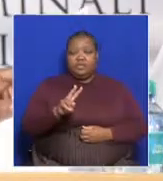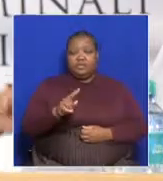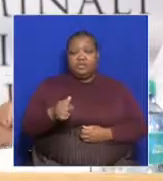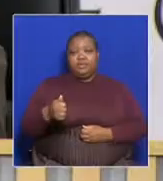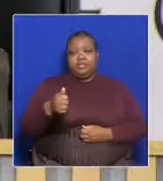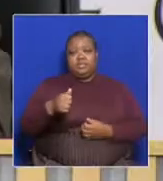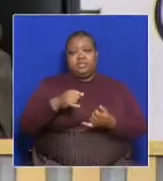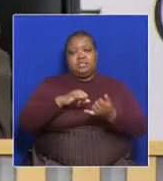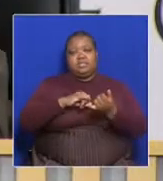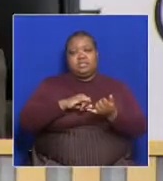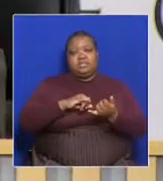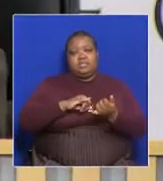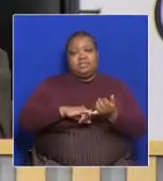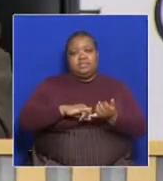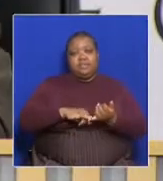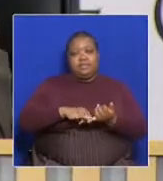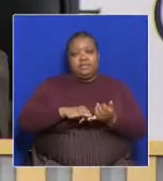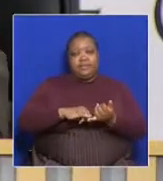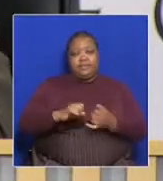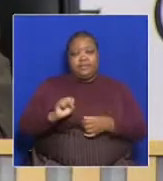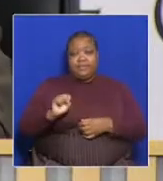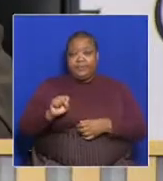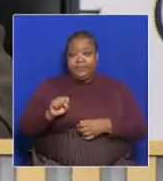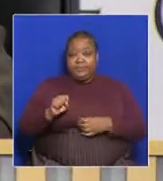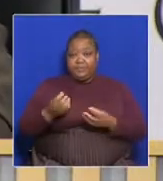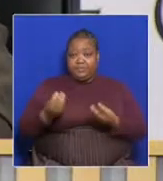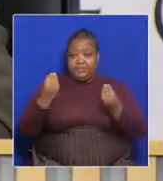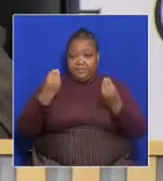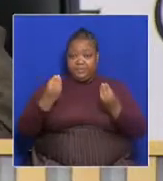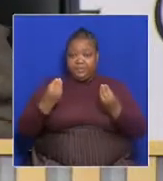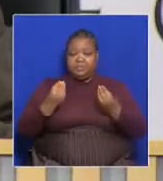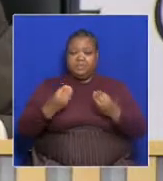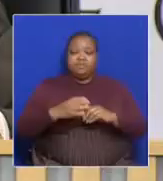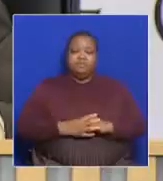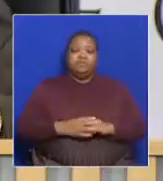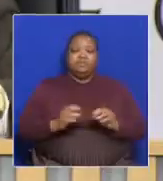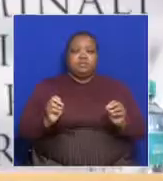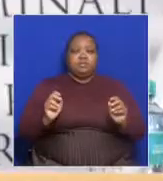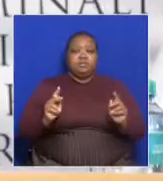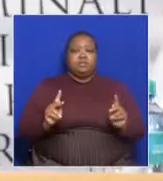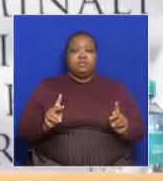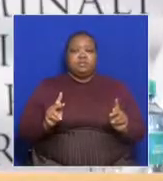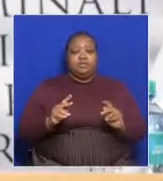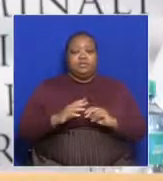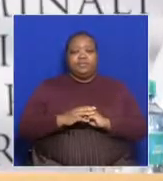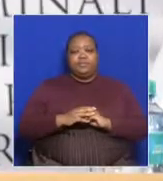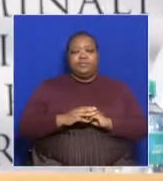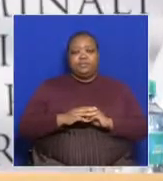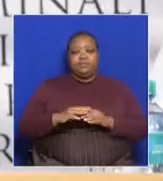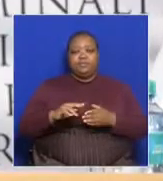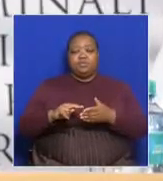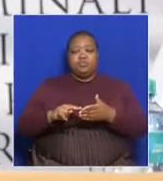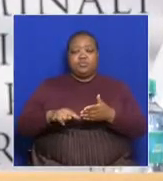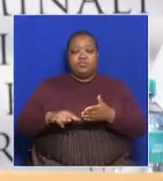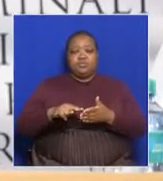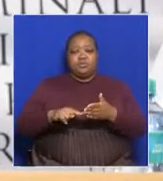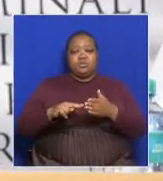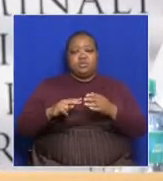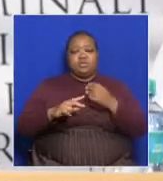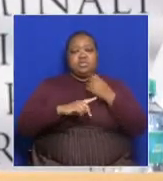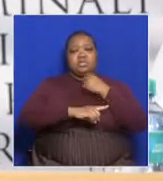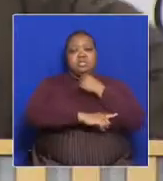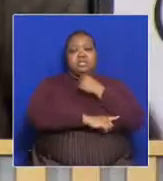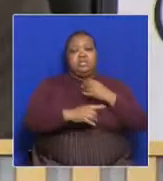Yes, Do you have it? I do. Okay. Now, just read into the record the last sentence at paragraph